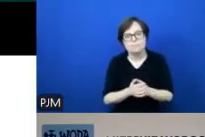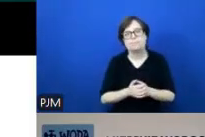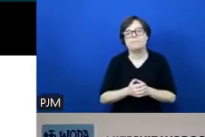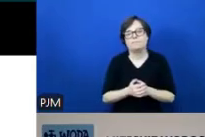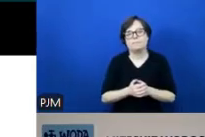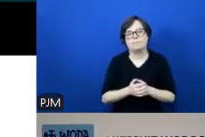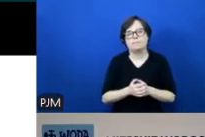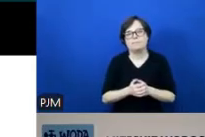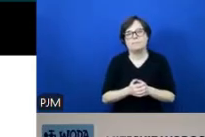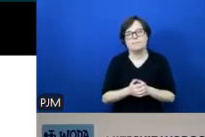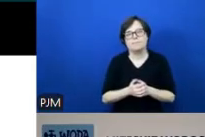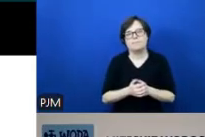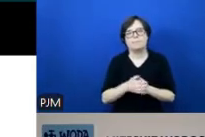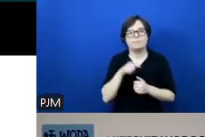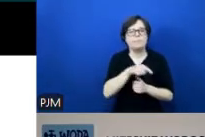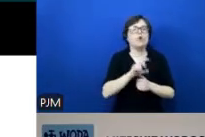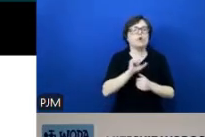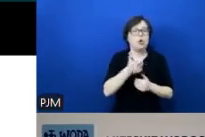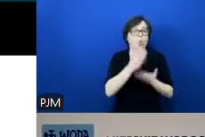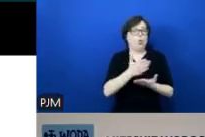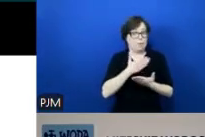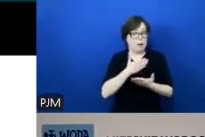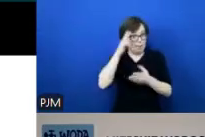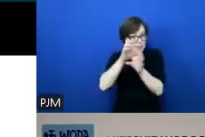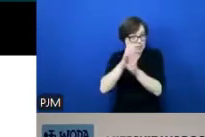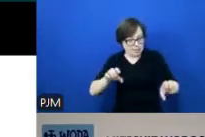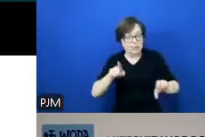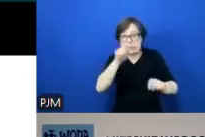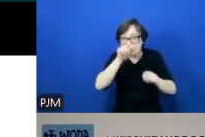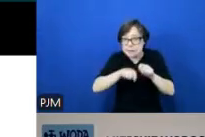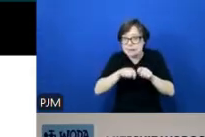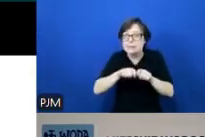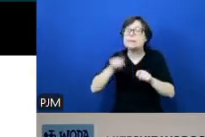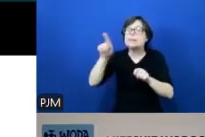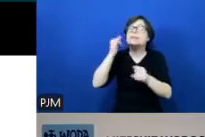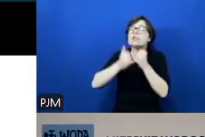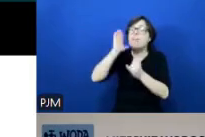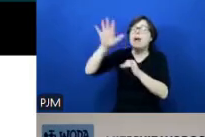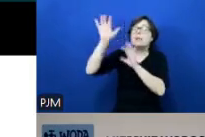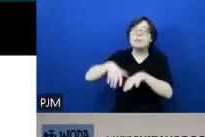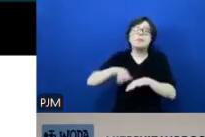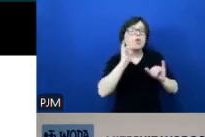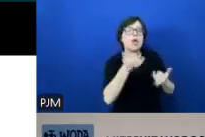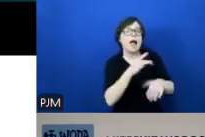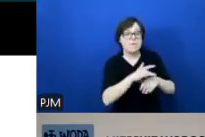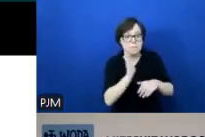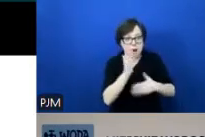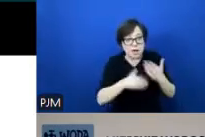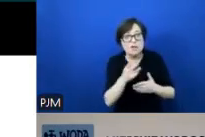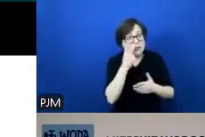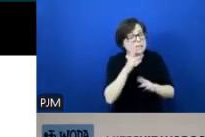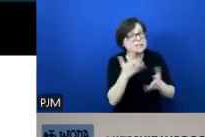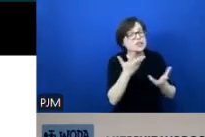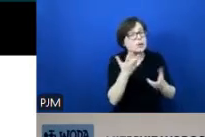with the existing and future network in order to arrive at solutions, systematic, complete